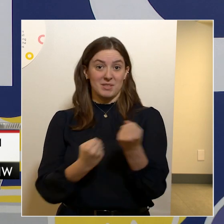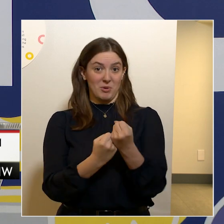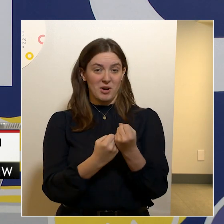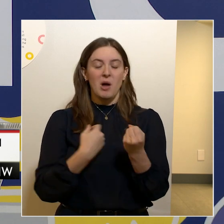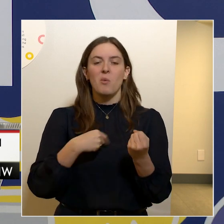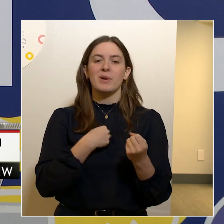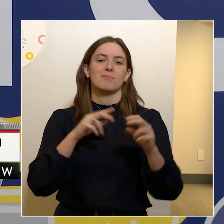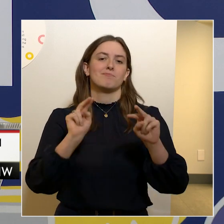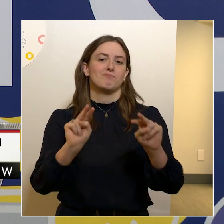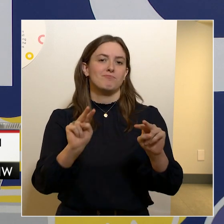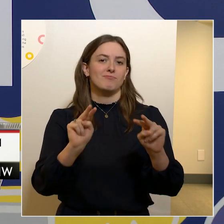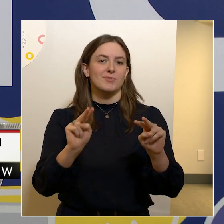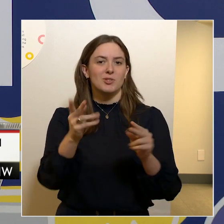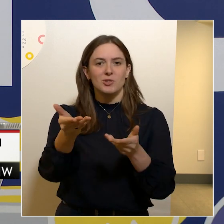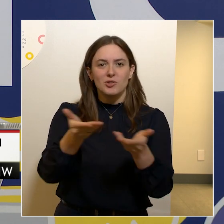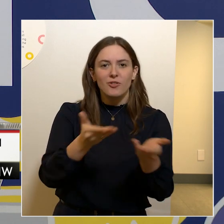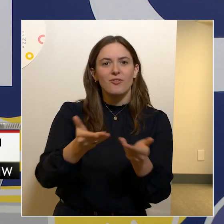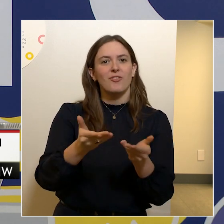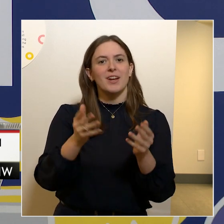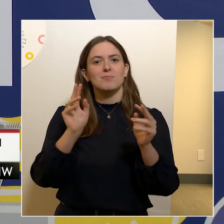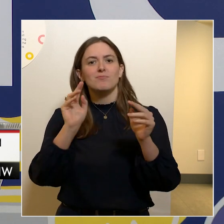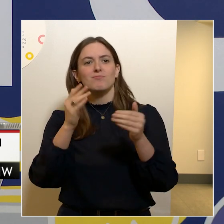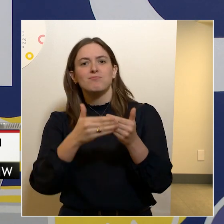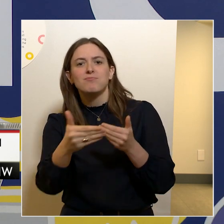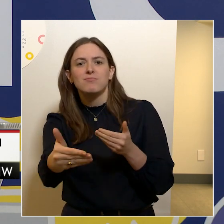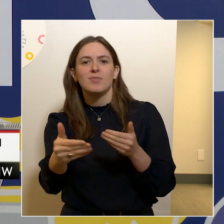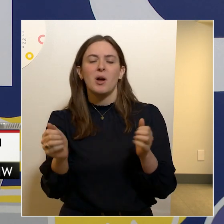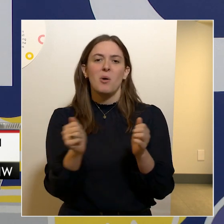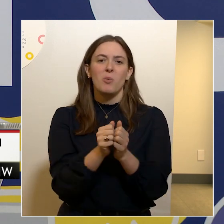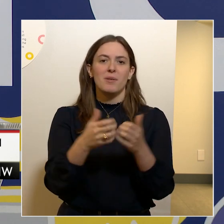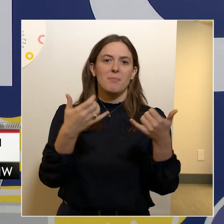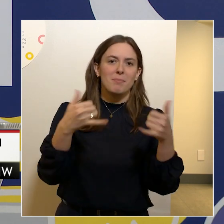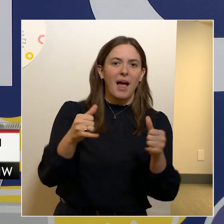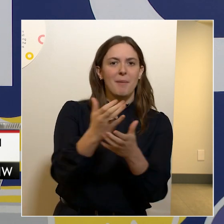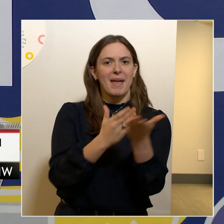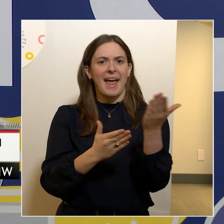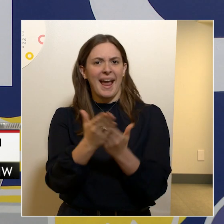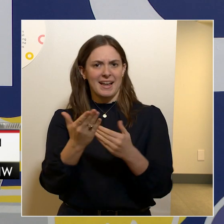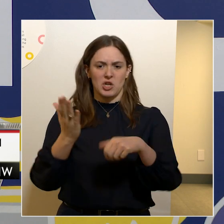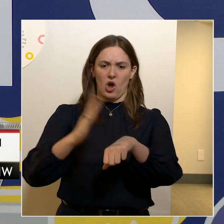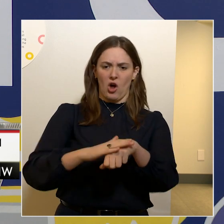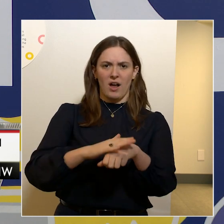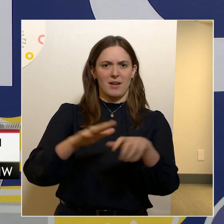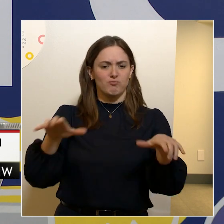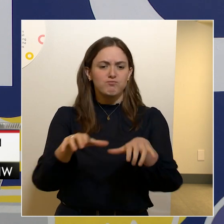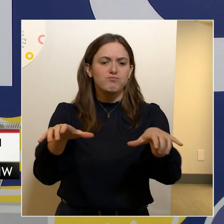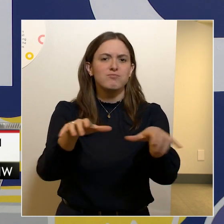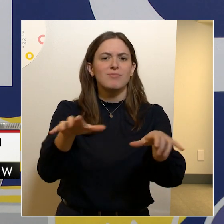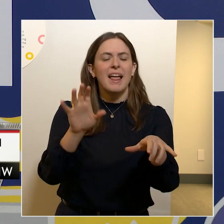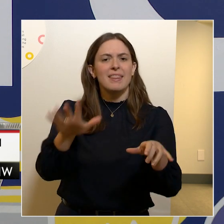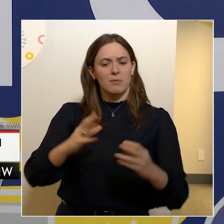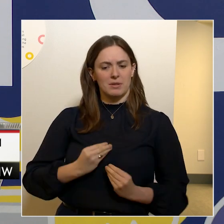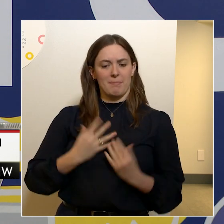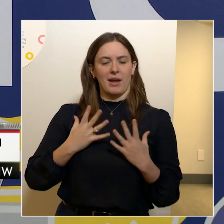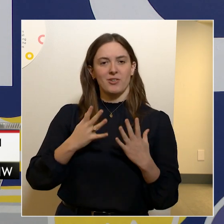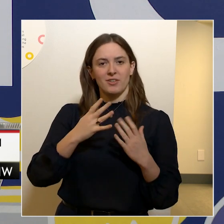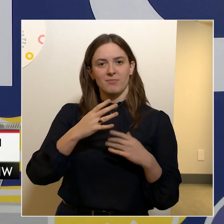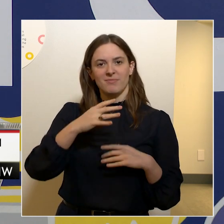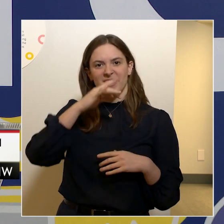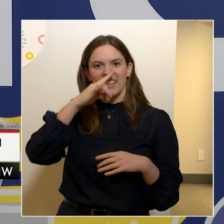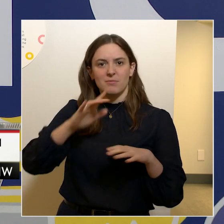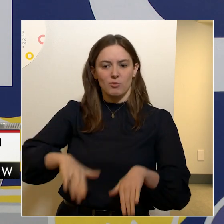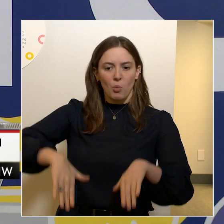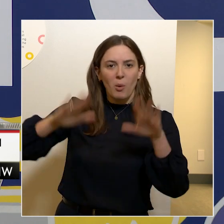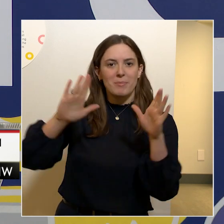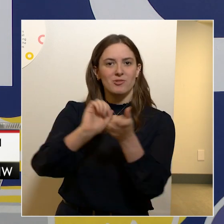serving generations to come with hands-on play offerings that will inspire them to care about and change the world. That's our mission. We're